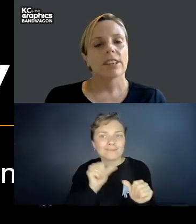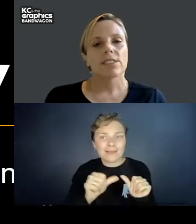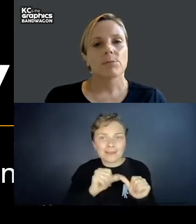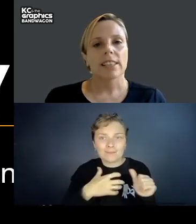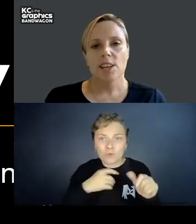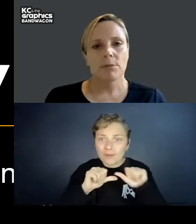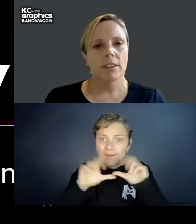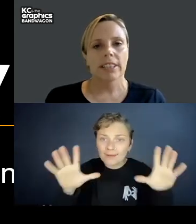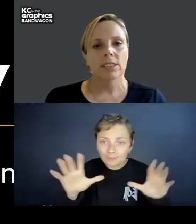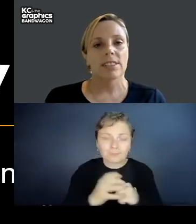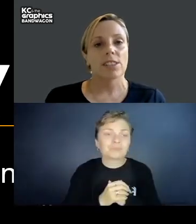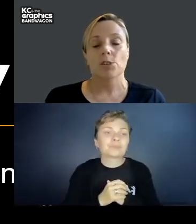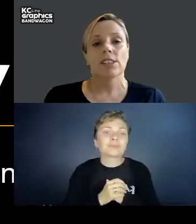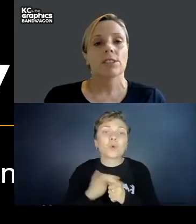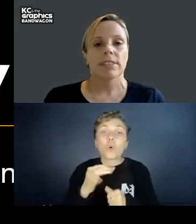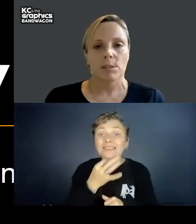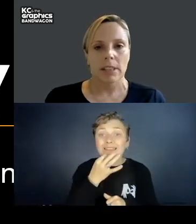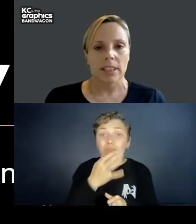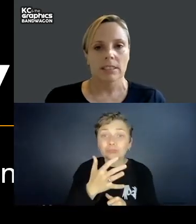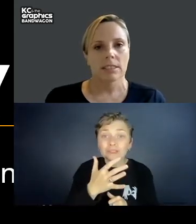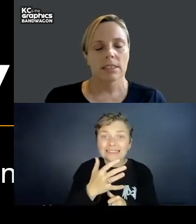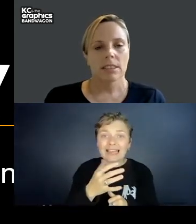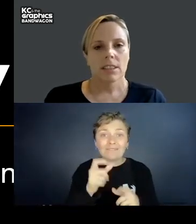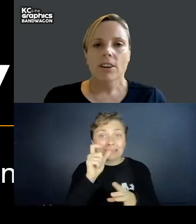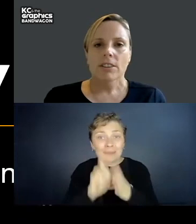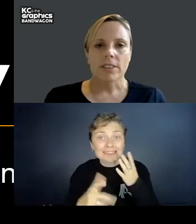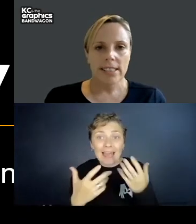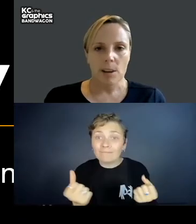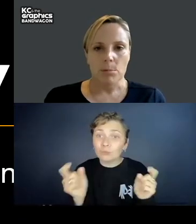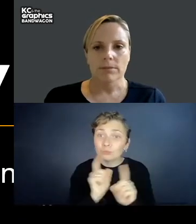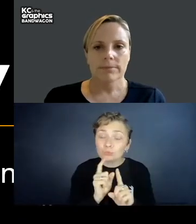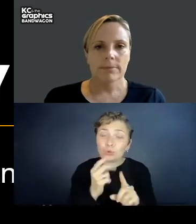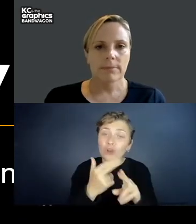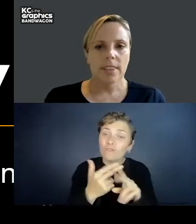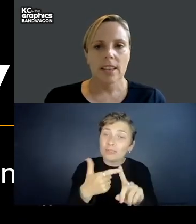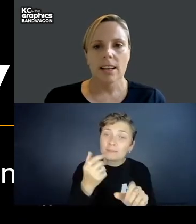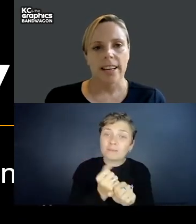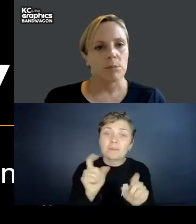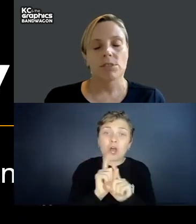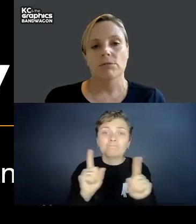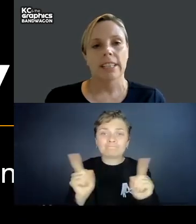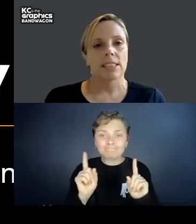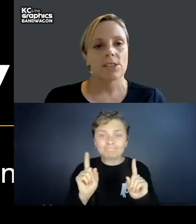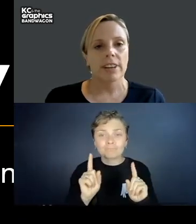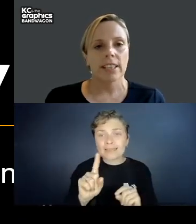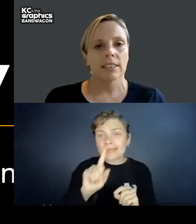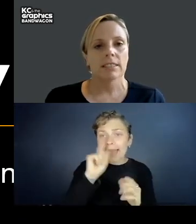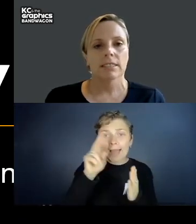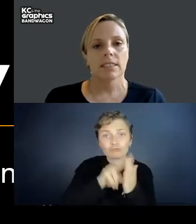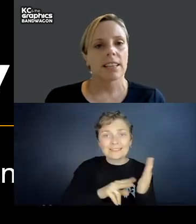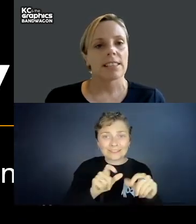Or those with a temporary or situational disability. For example, unable to read the